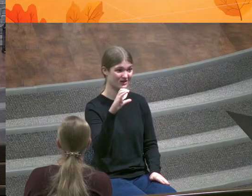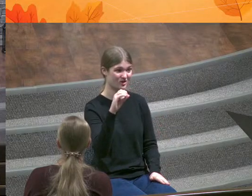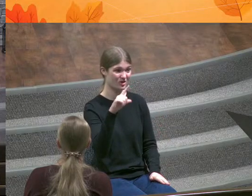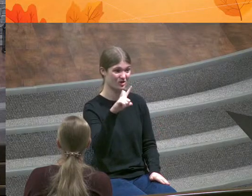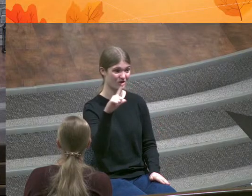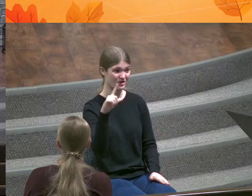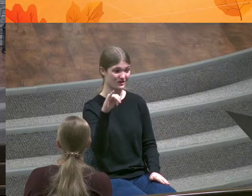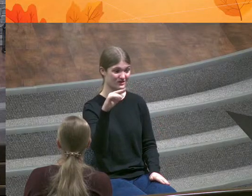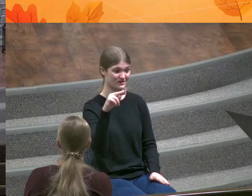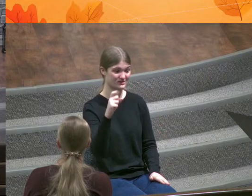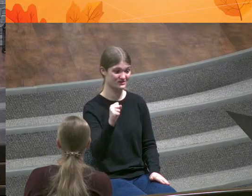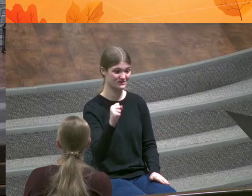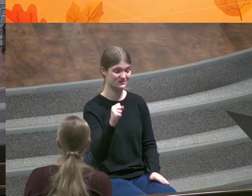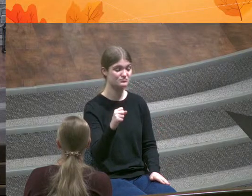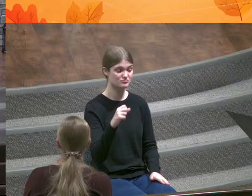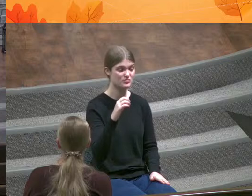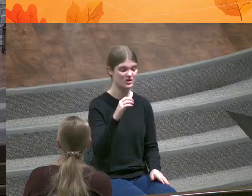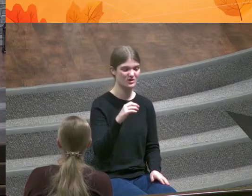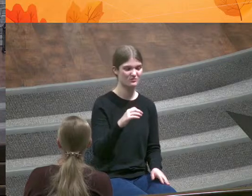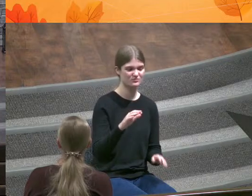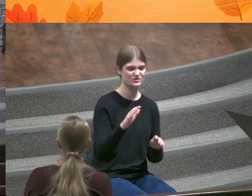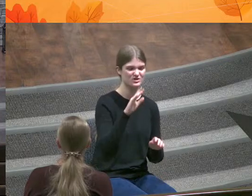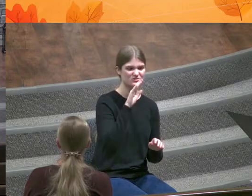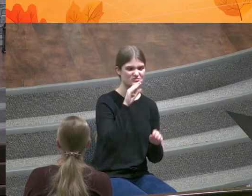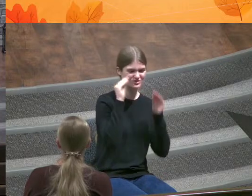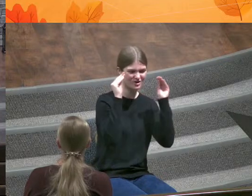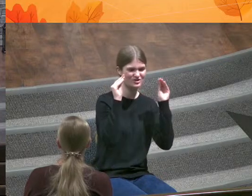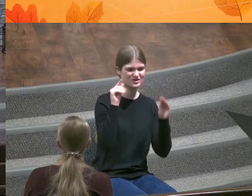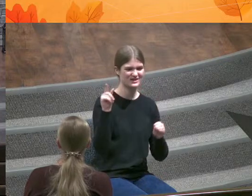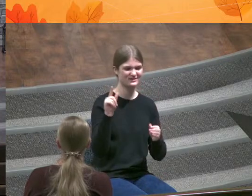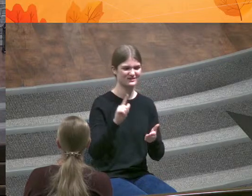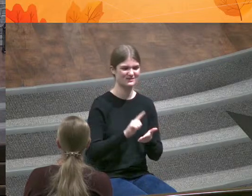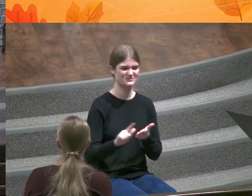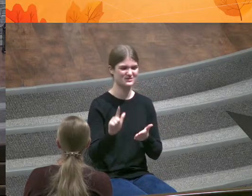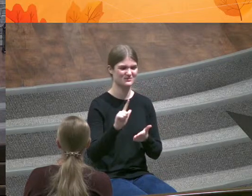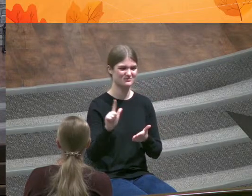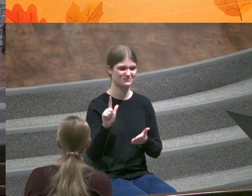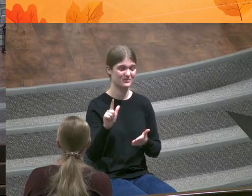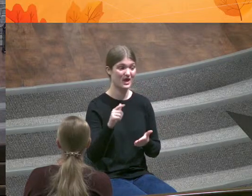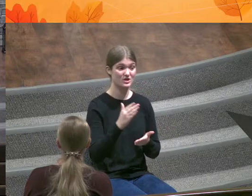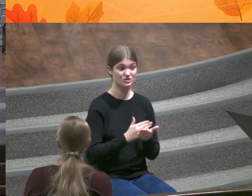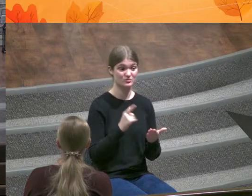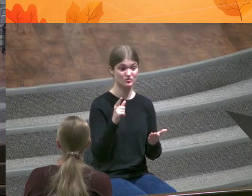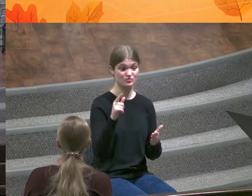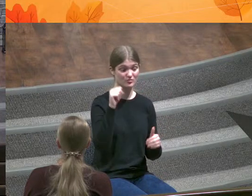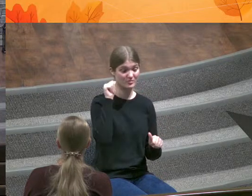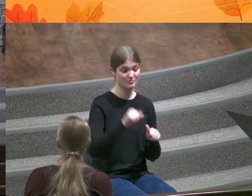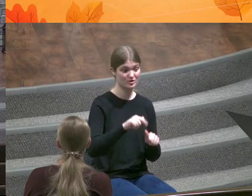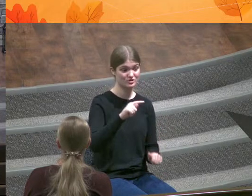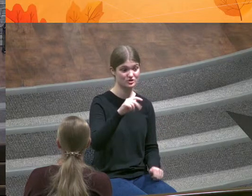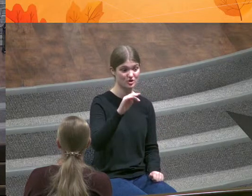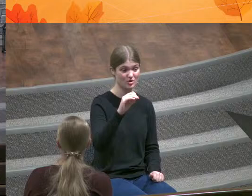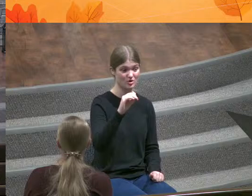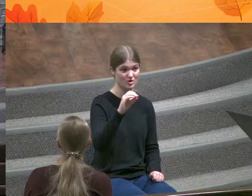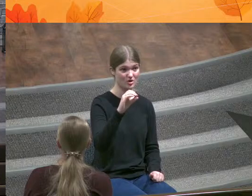in the Bible department at Lipscomb. Some of you will remember Tommy Collins, his wife.